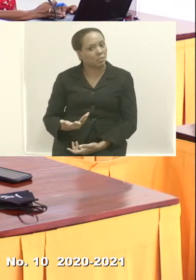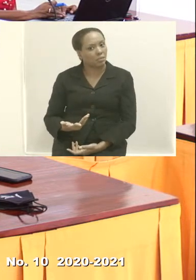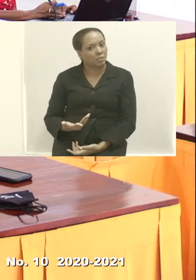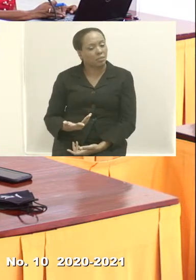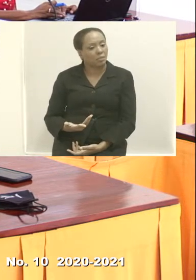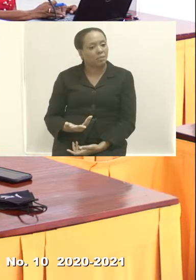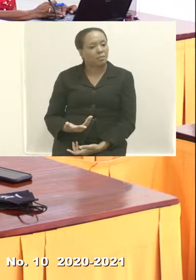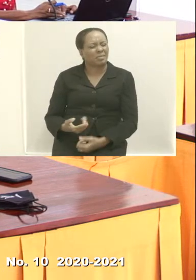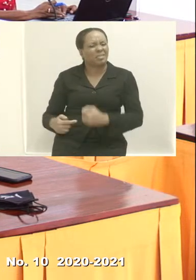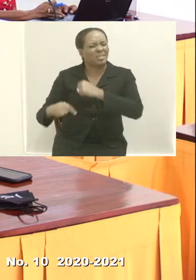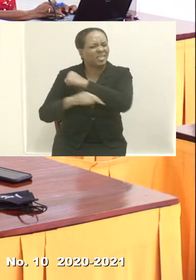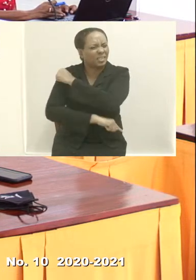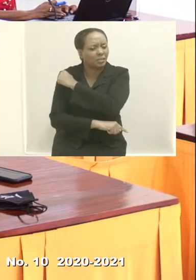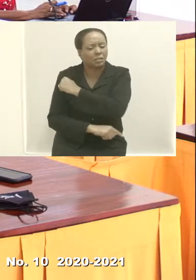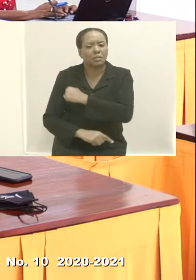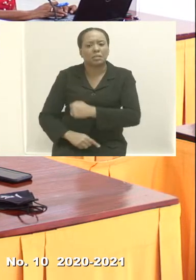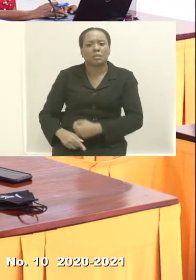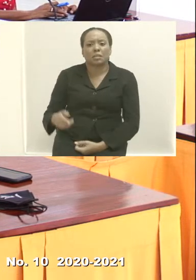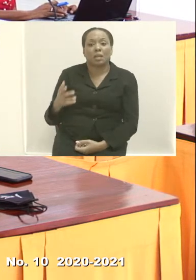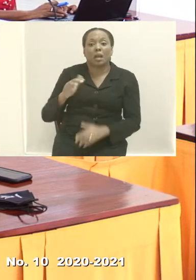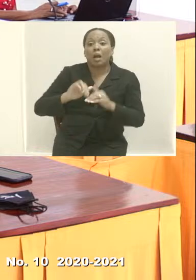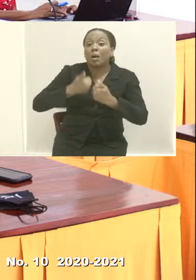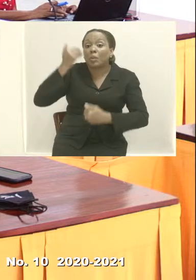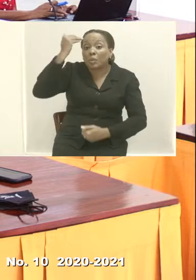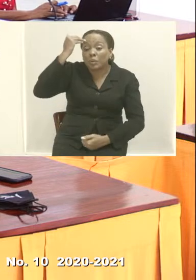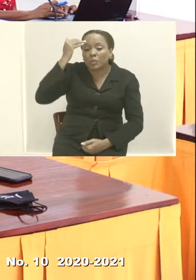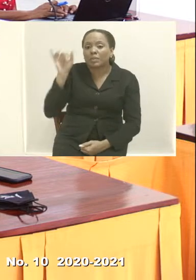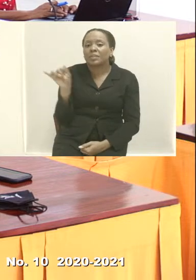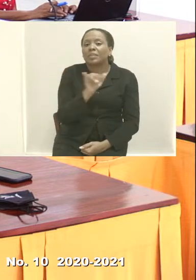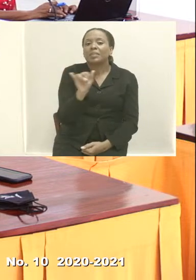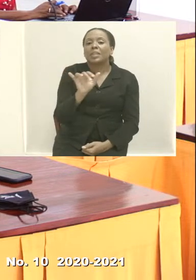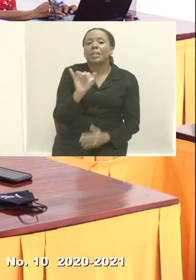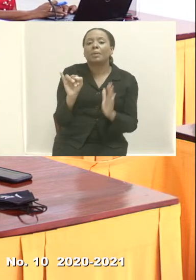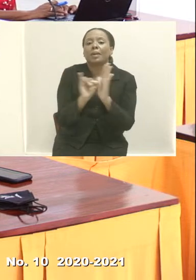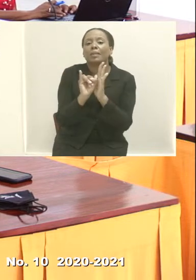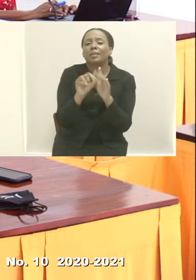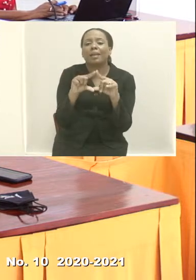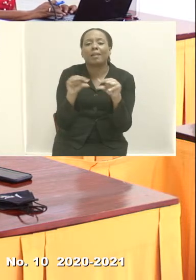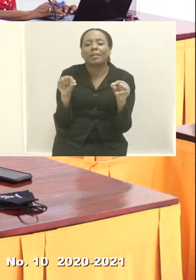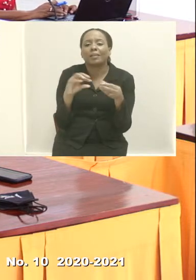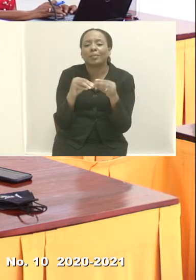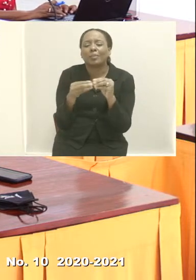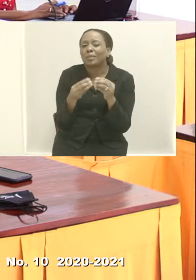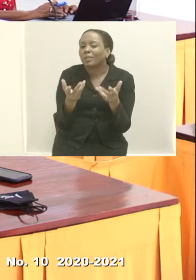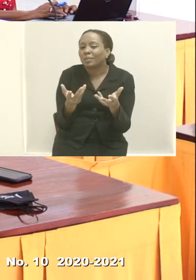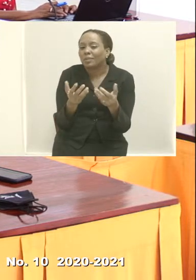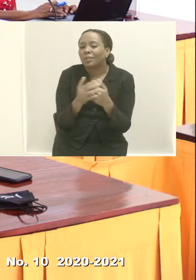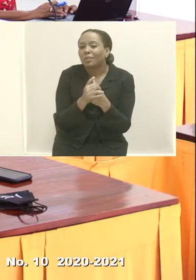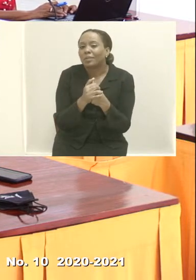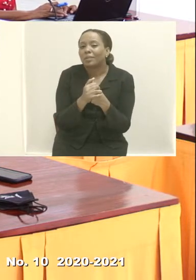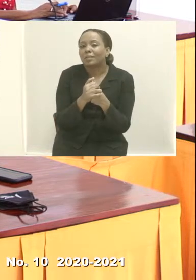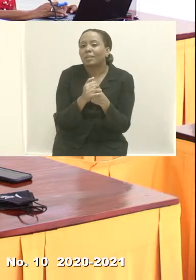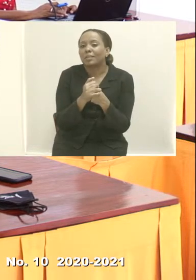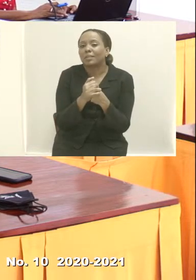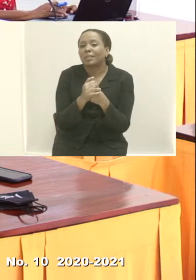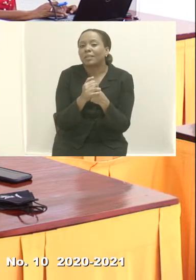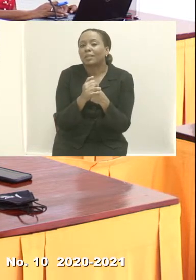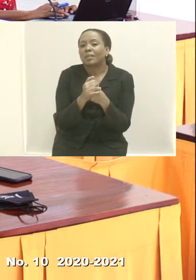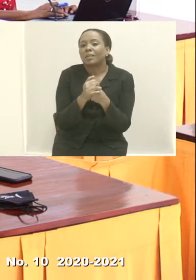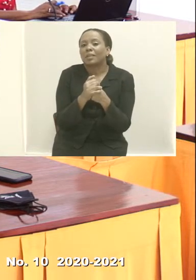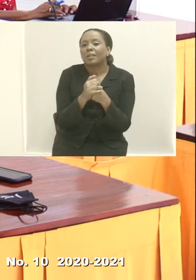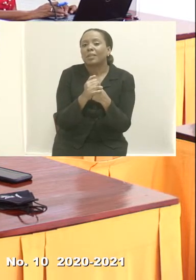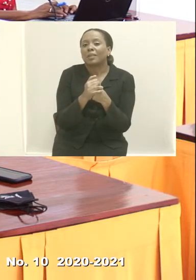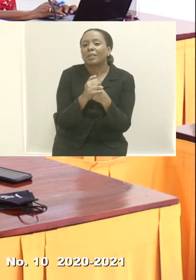virtue of the ID card being the same ID card in each instance, but they are purporting to do something completely different on every